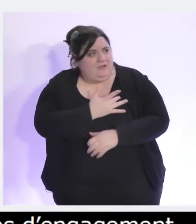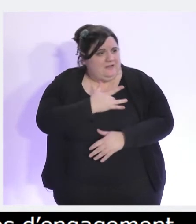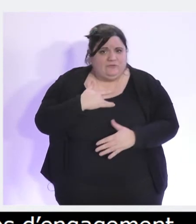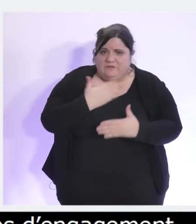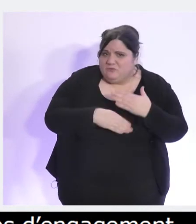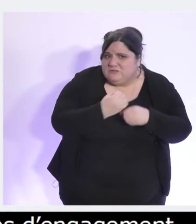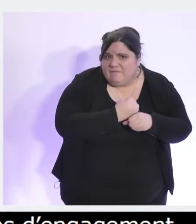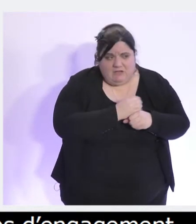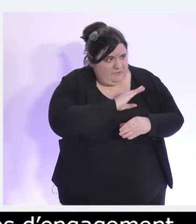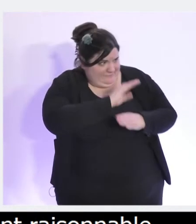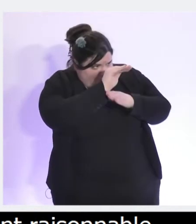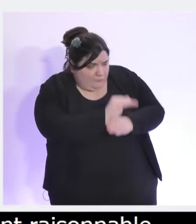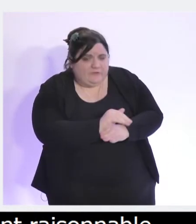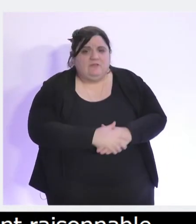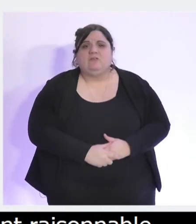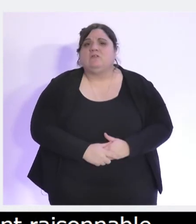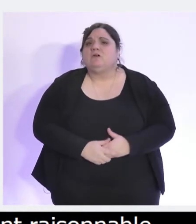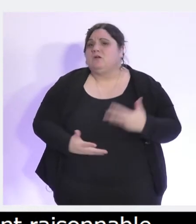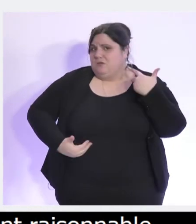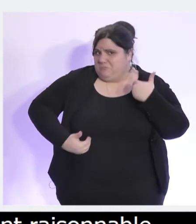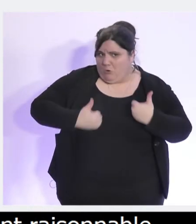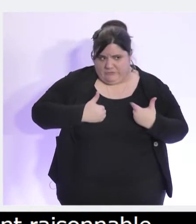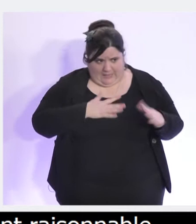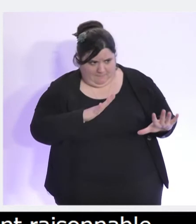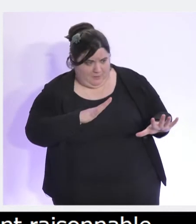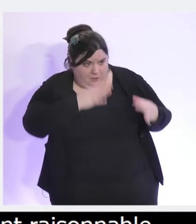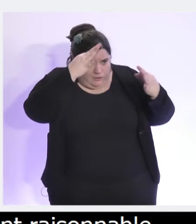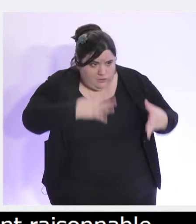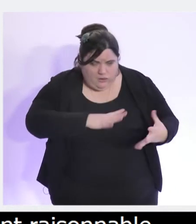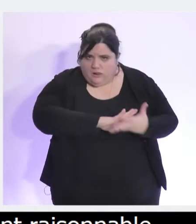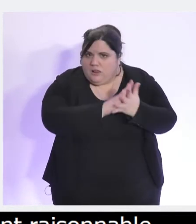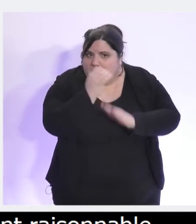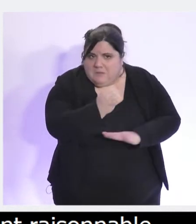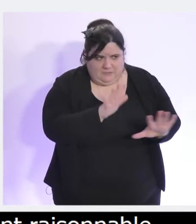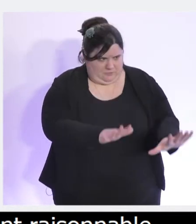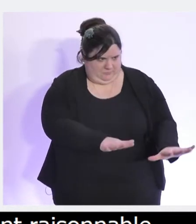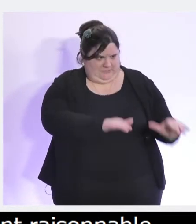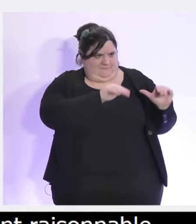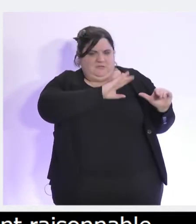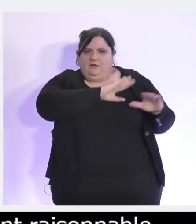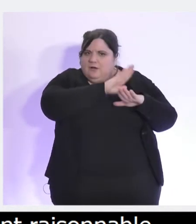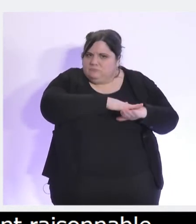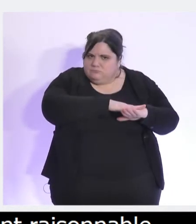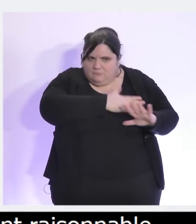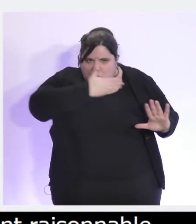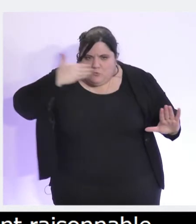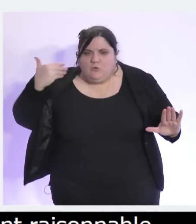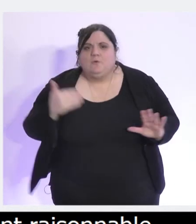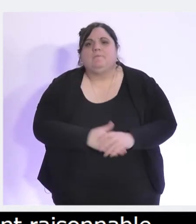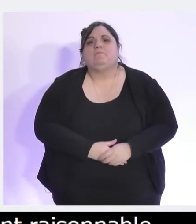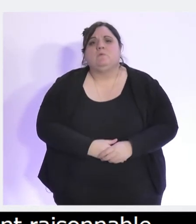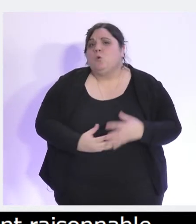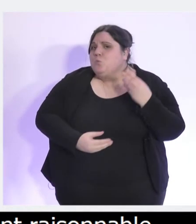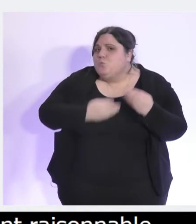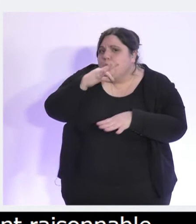vocational rehabilitation schemes in case of chronic diseases or accidents, and it will